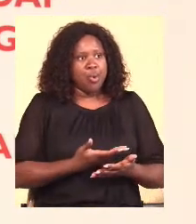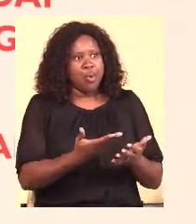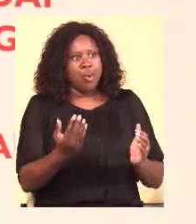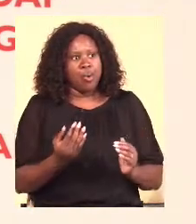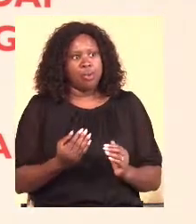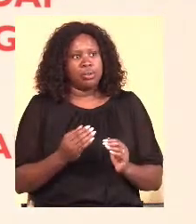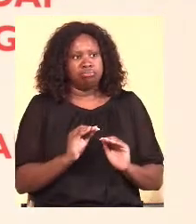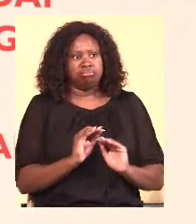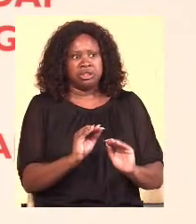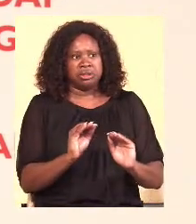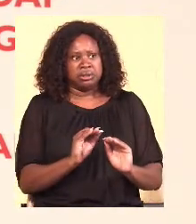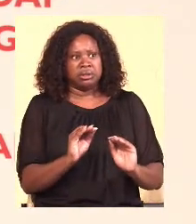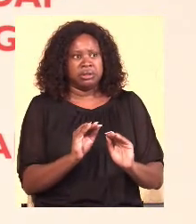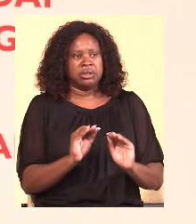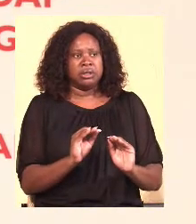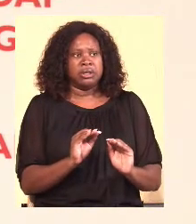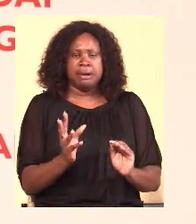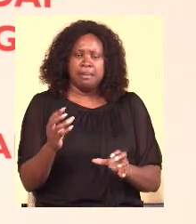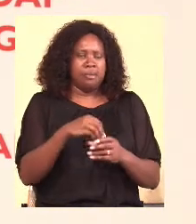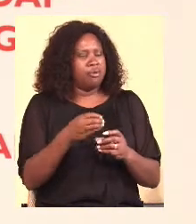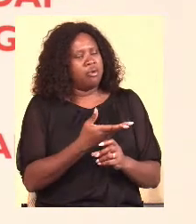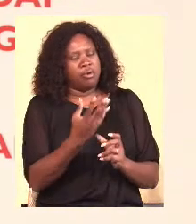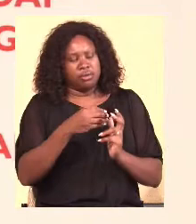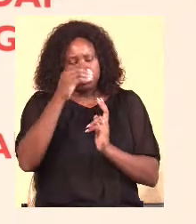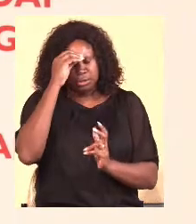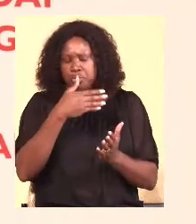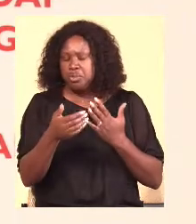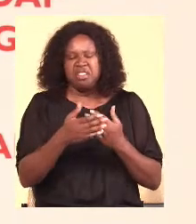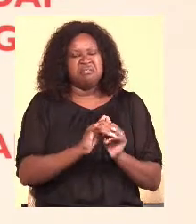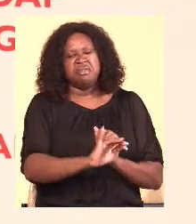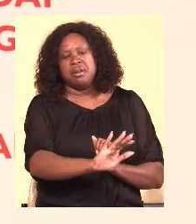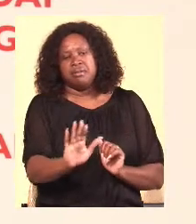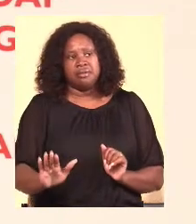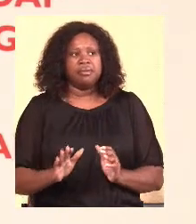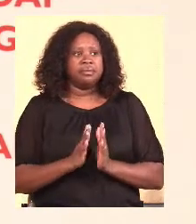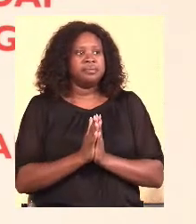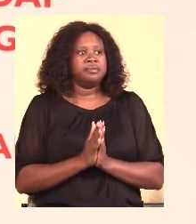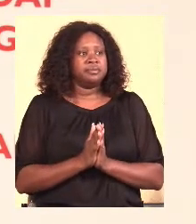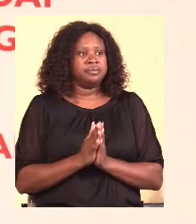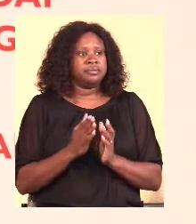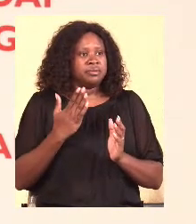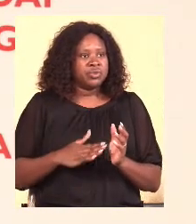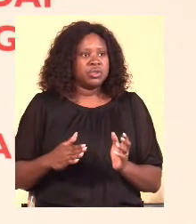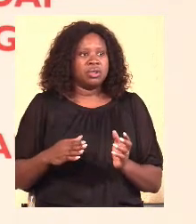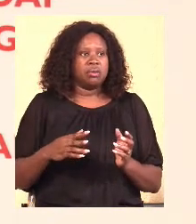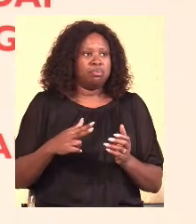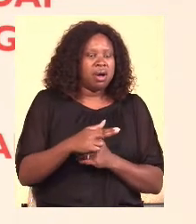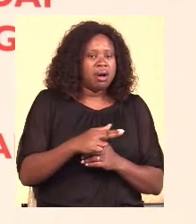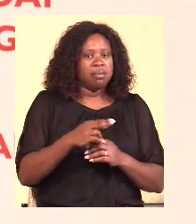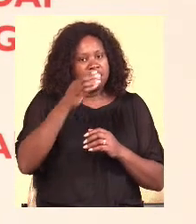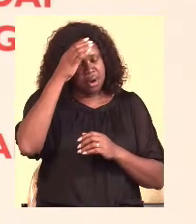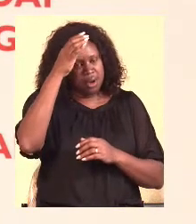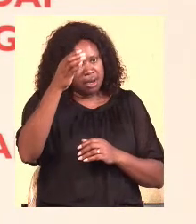been moved to cater for all students wherever they are so that there is no disturbance in their